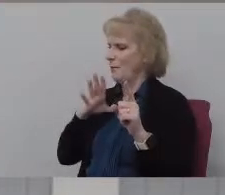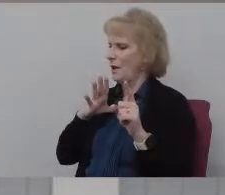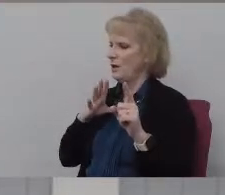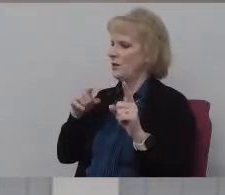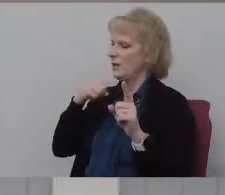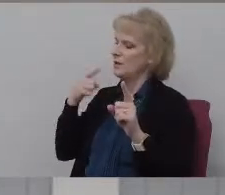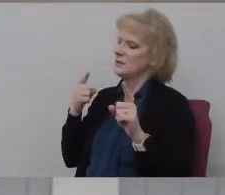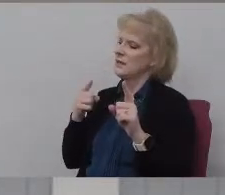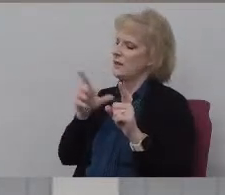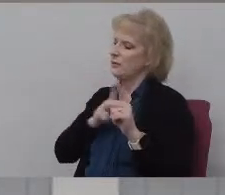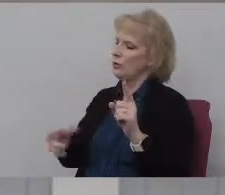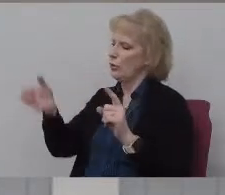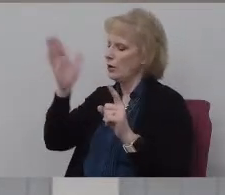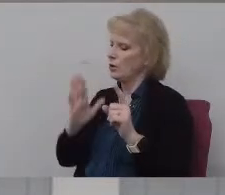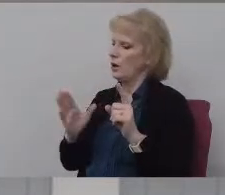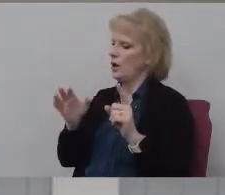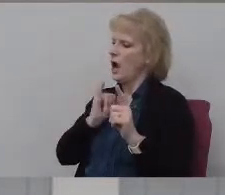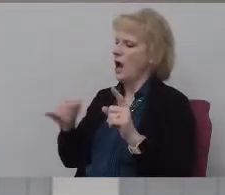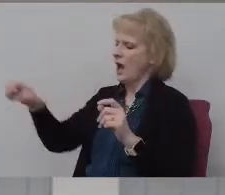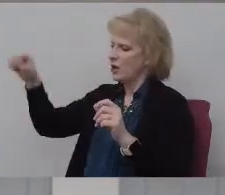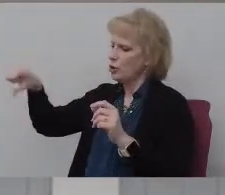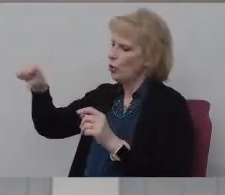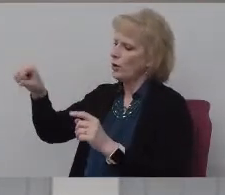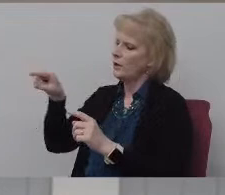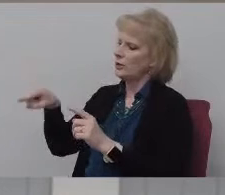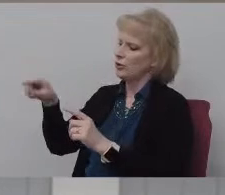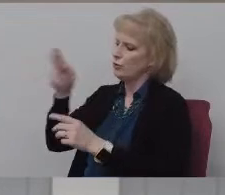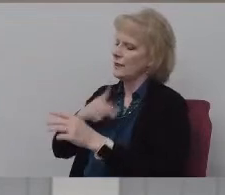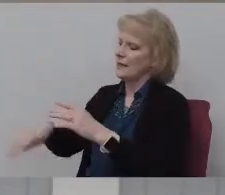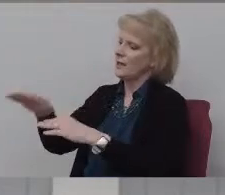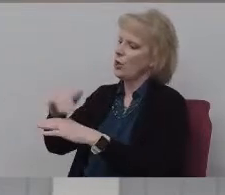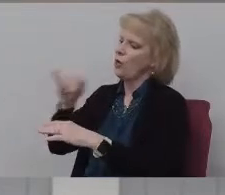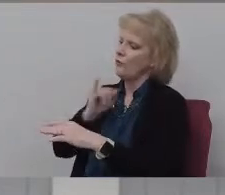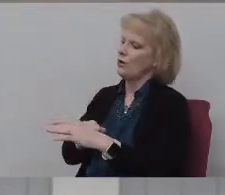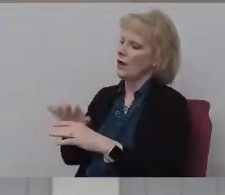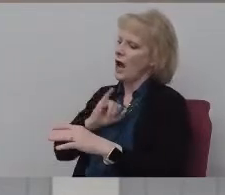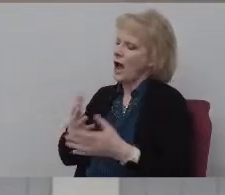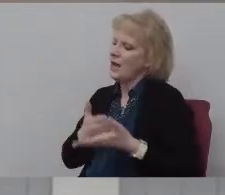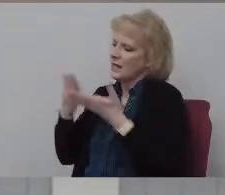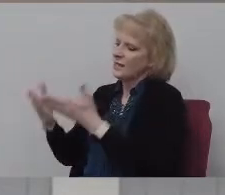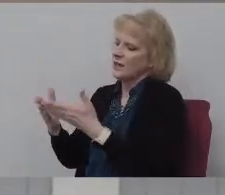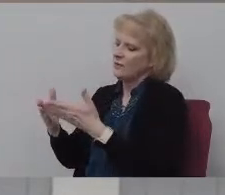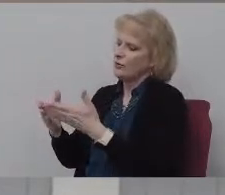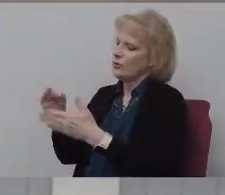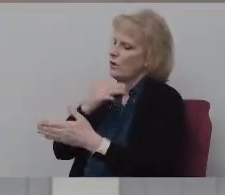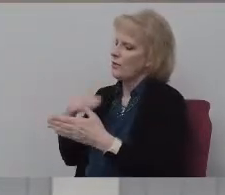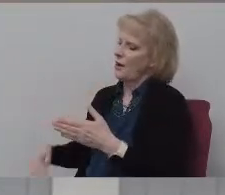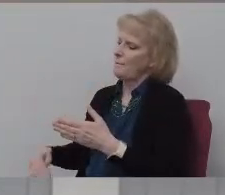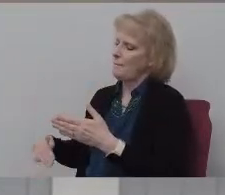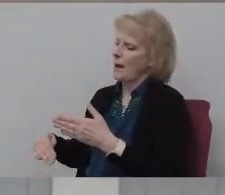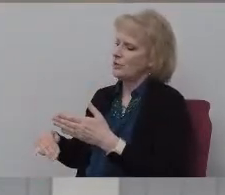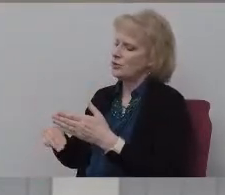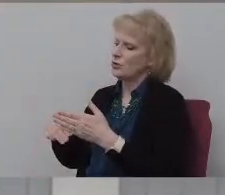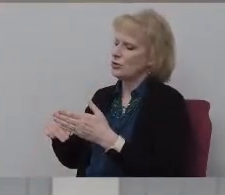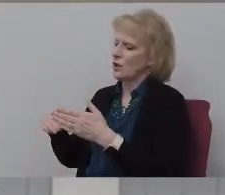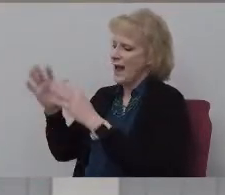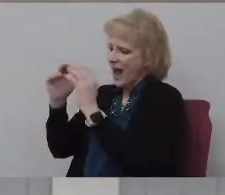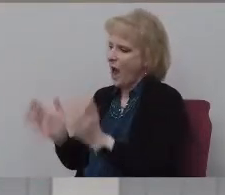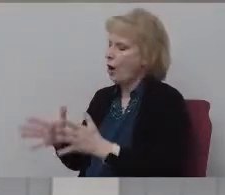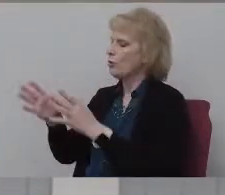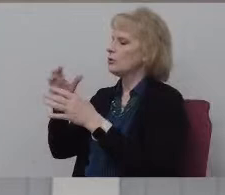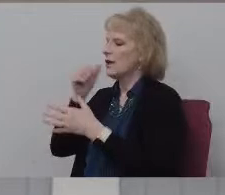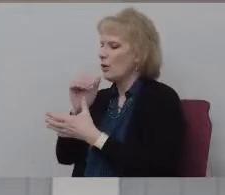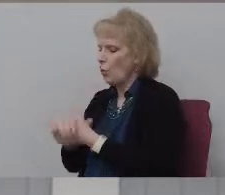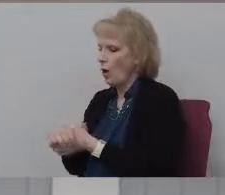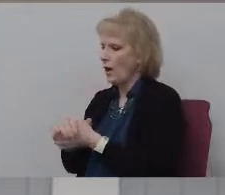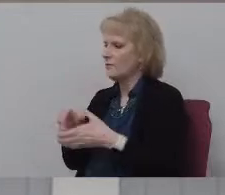I anointed thee king over Israel. I delivered thee out of the hand of Saul. I gave thee to thy master's house and thy master's wives into thy bosom. And I gave thee